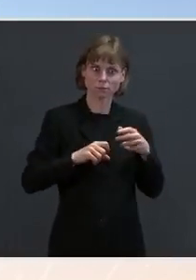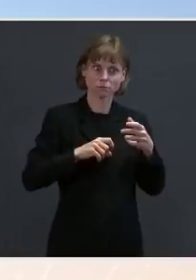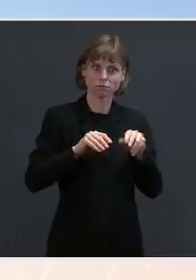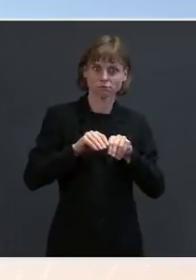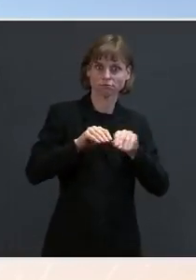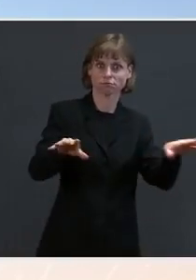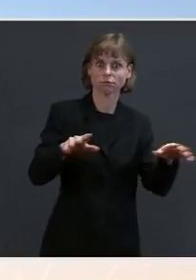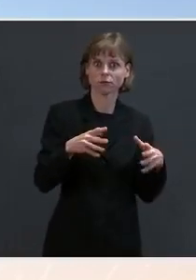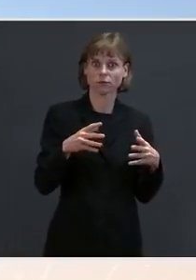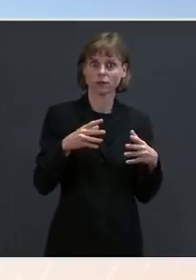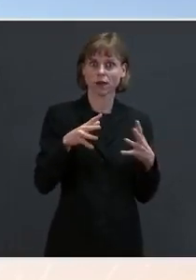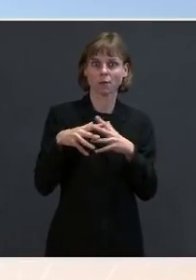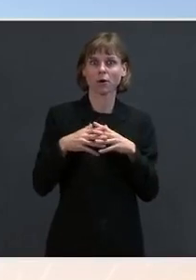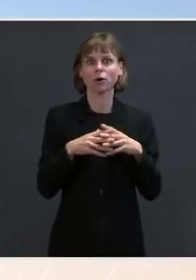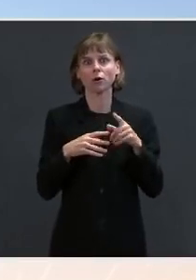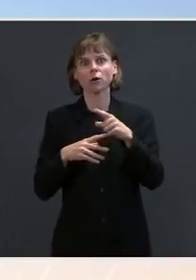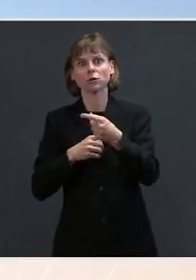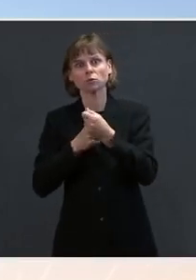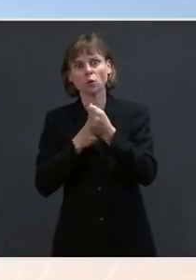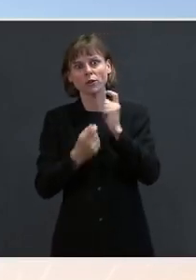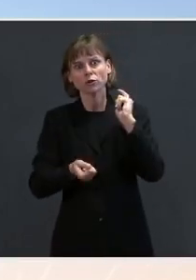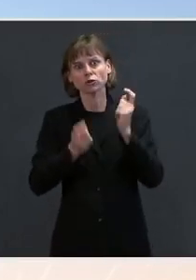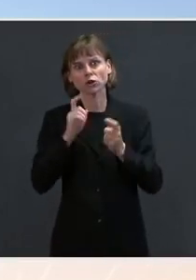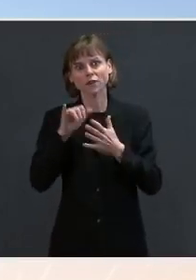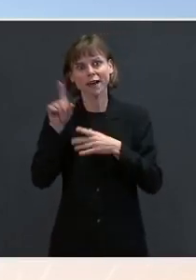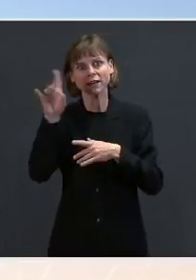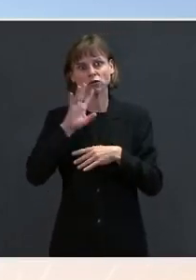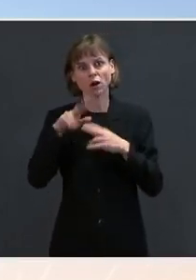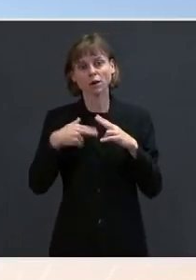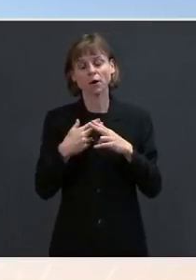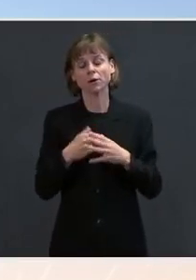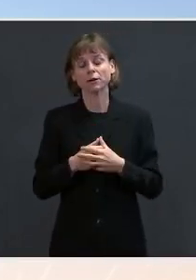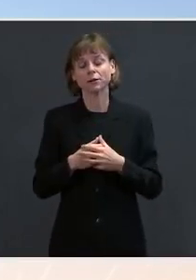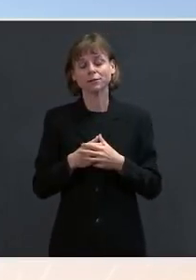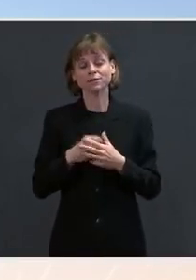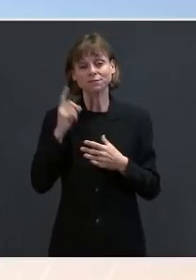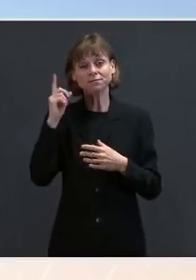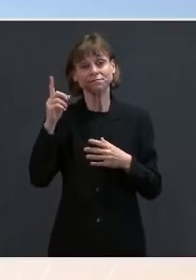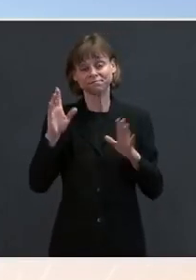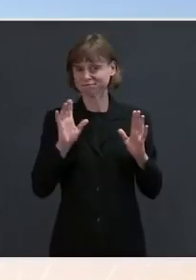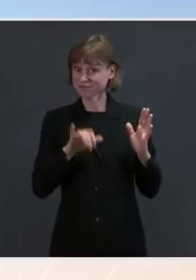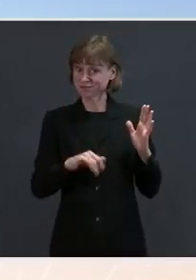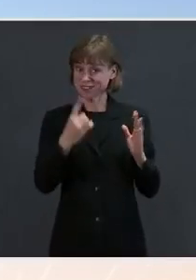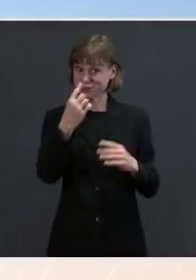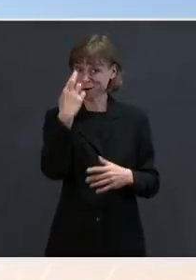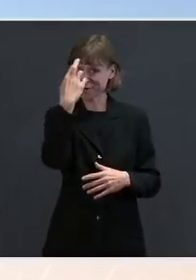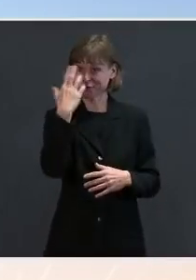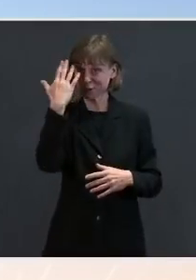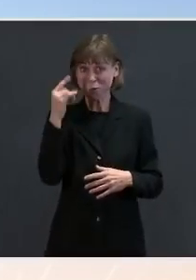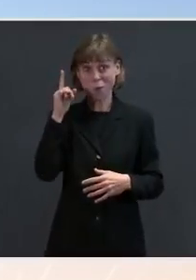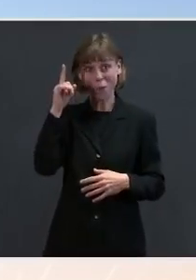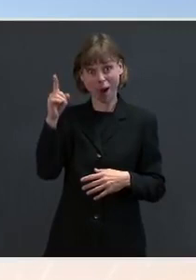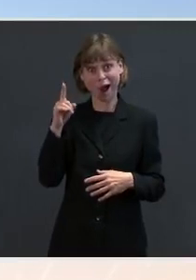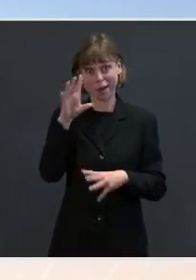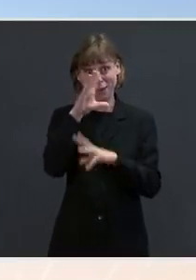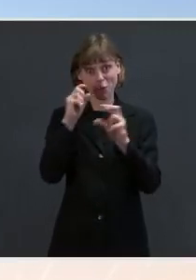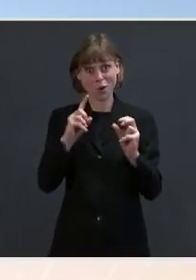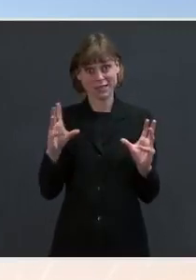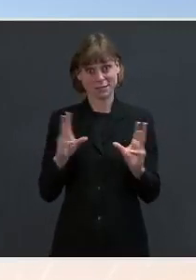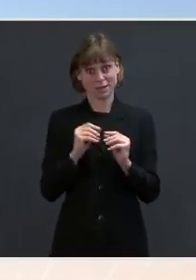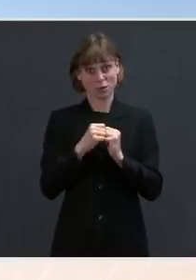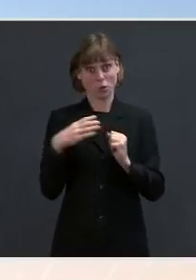stands based on those changes to which you just referred. He is certainly, that's one of the reasons why he's meeting with members of